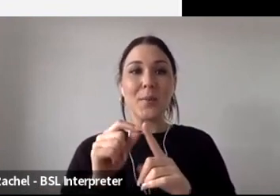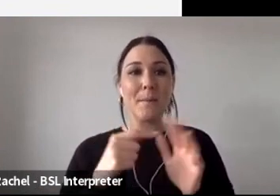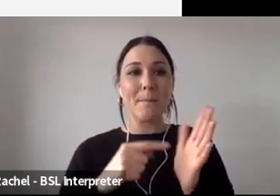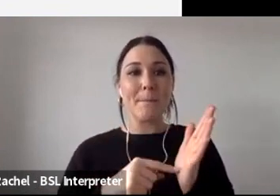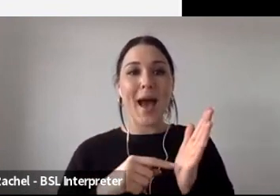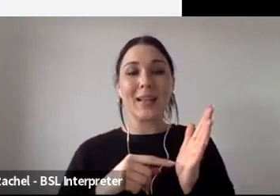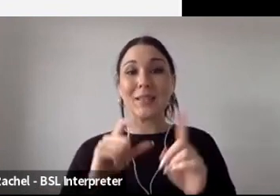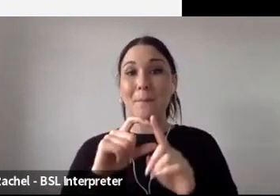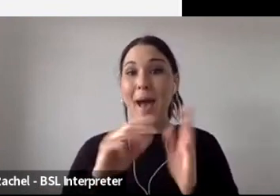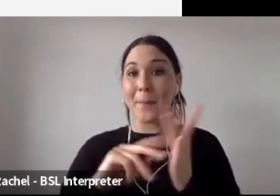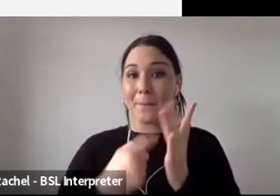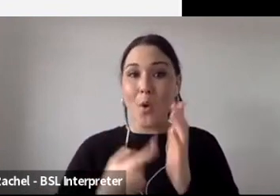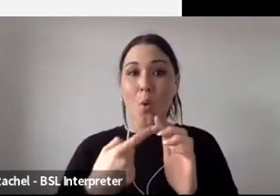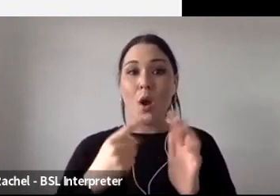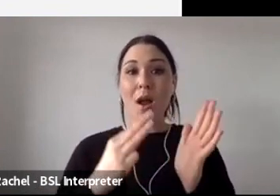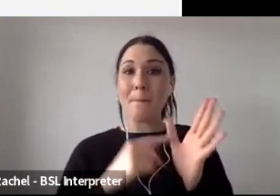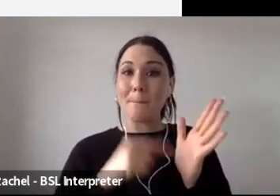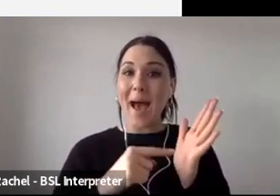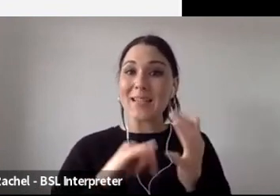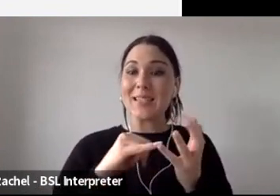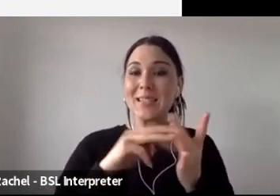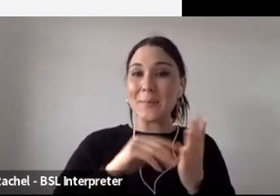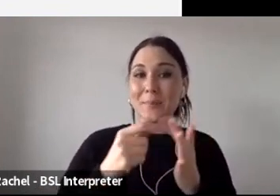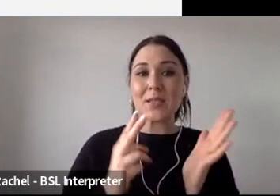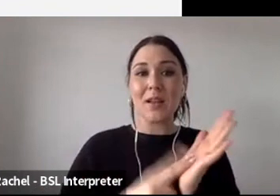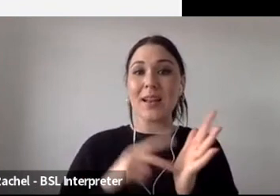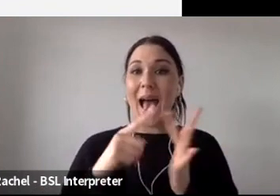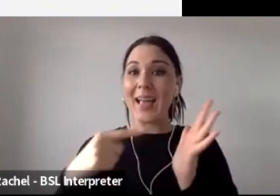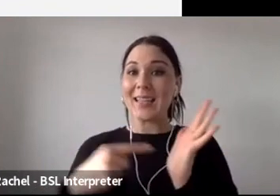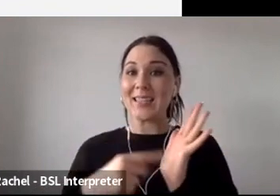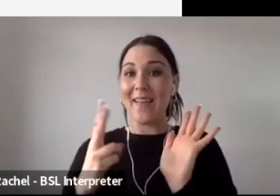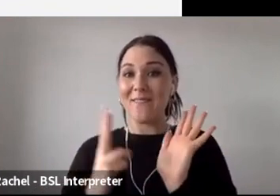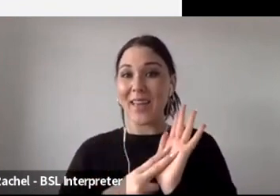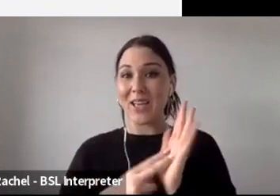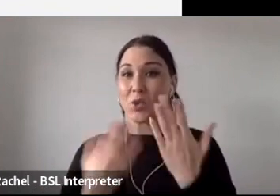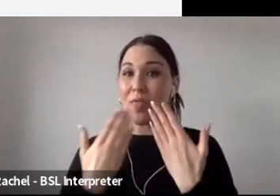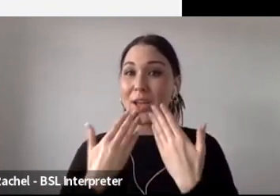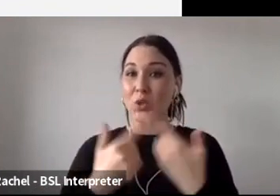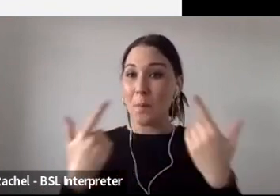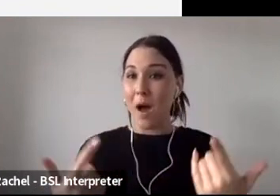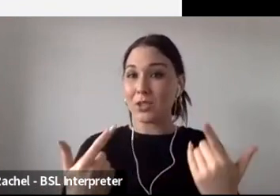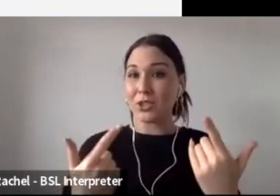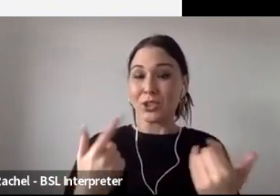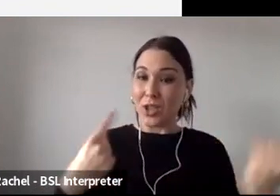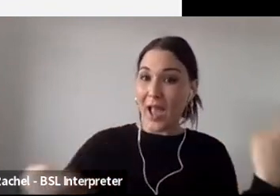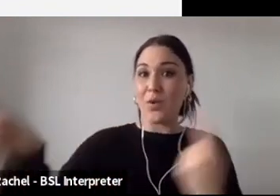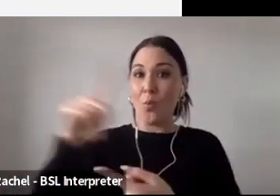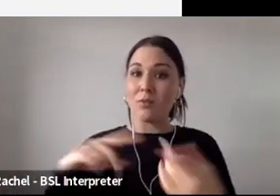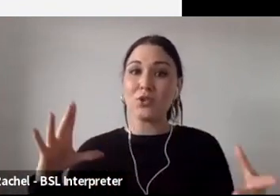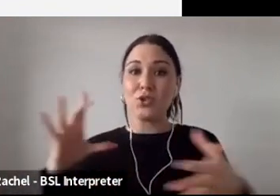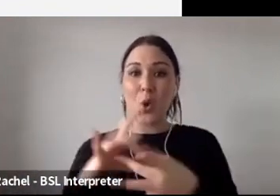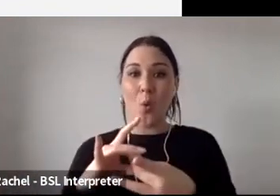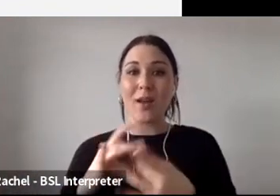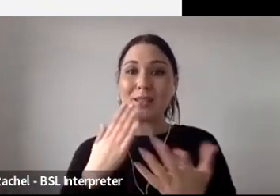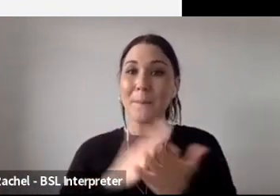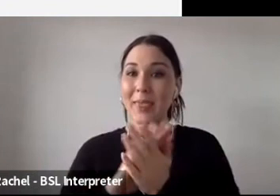ITV. So just finally, thank you once again to Matthew, James, Ian and Stuart, and everyone who's joined us. And